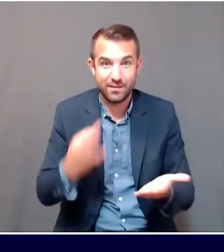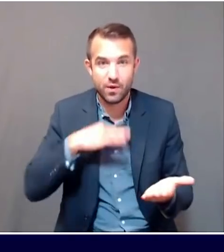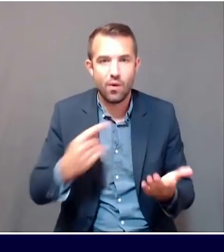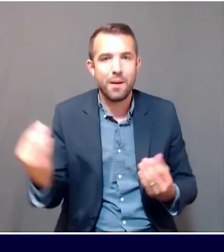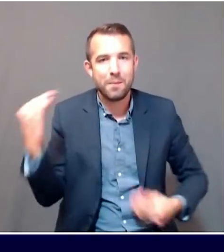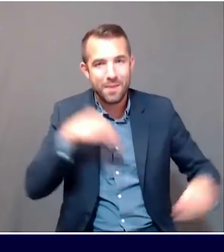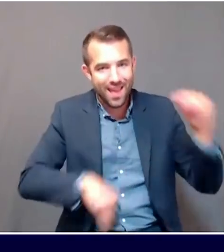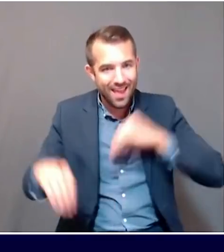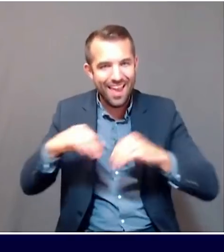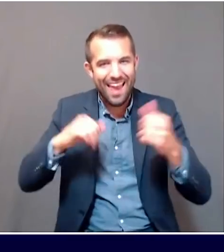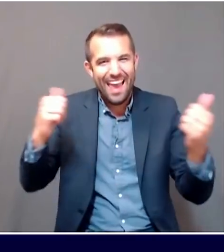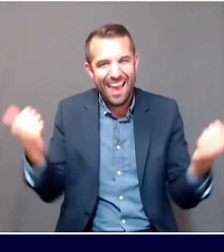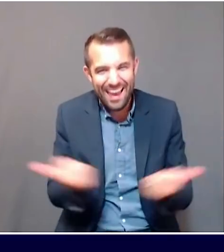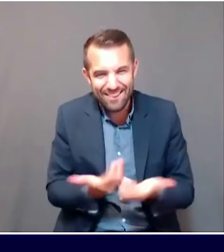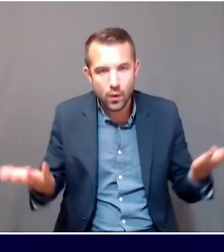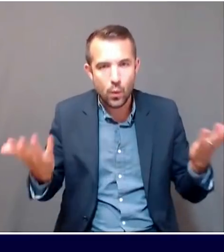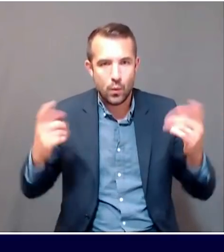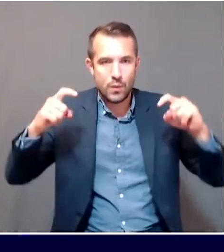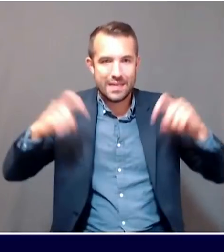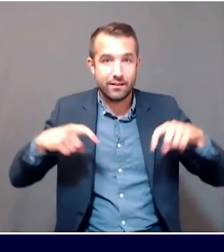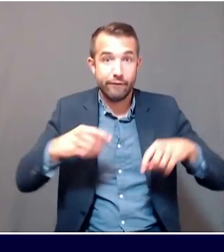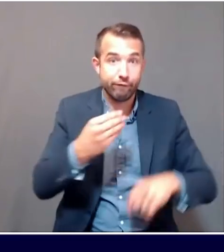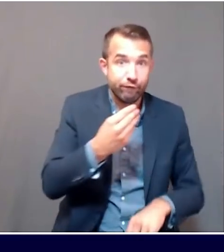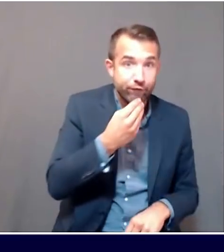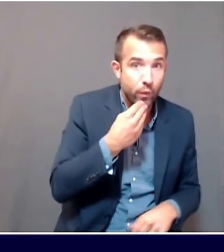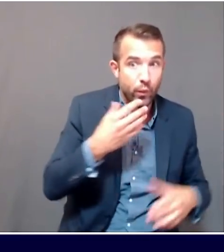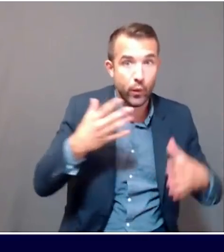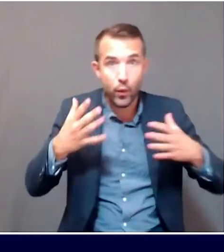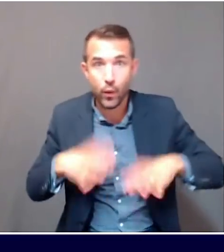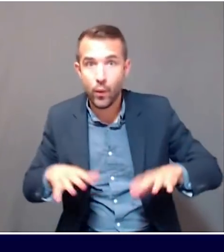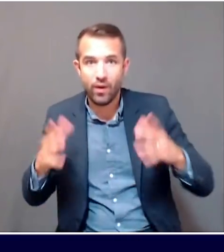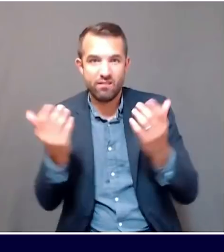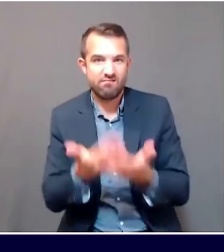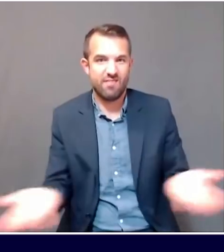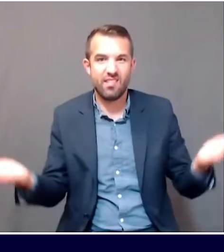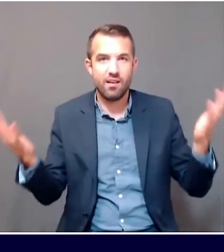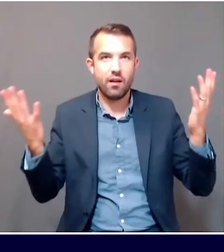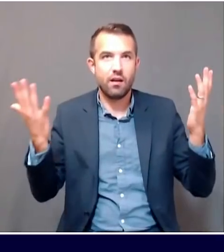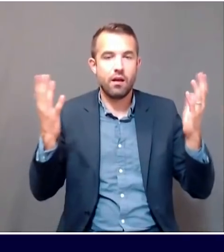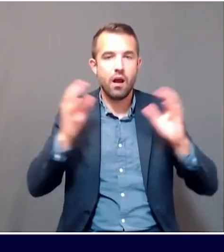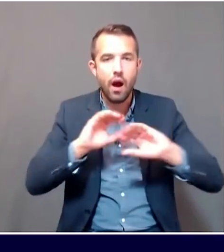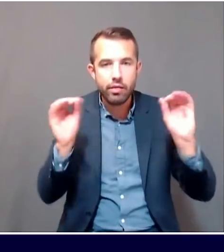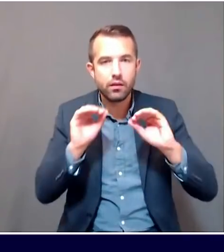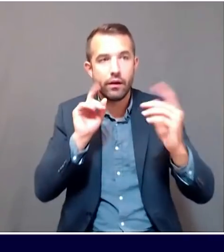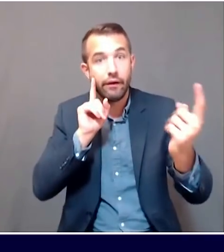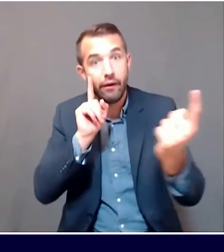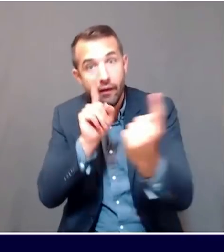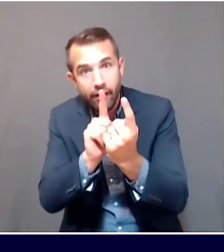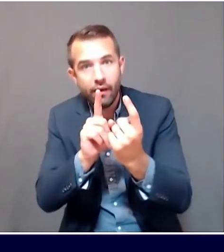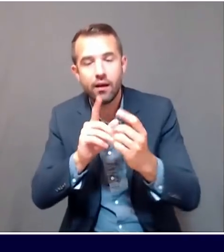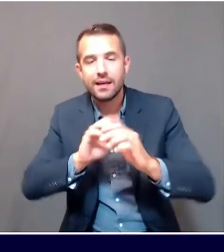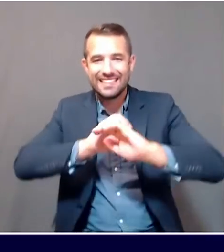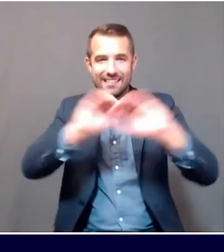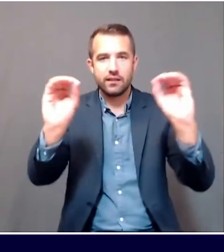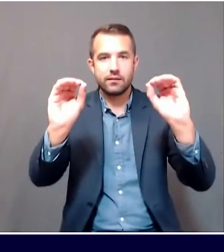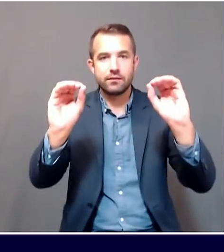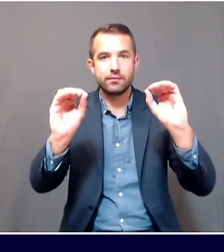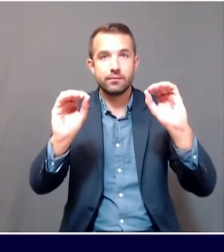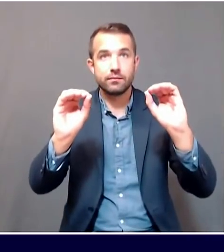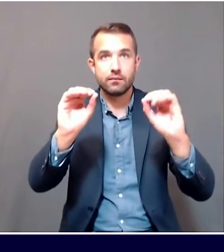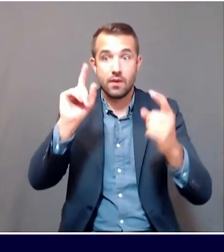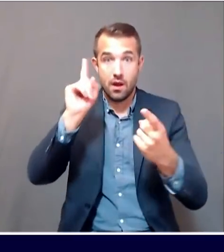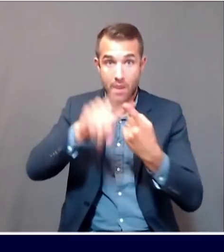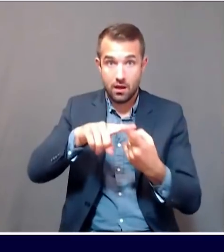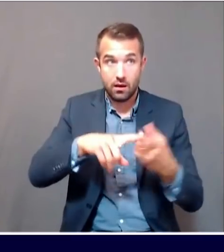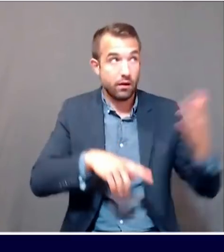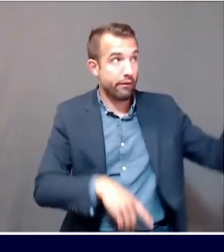example, even at curbside pickup at the grocery store until you've got your negative result. Okay, wonderful. The last question